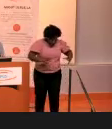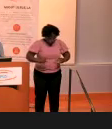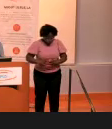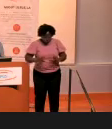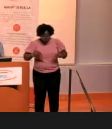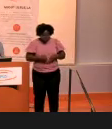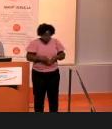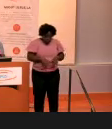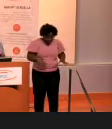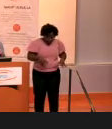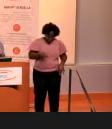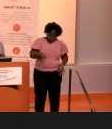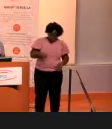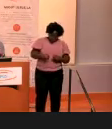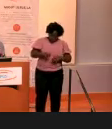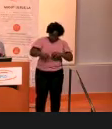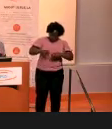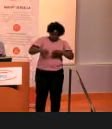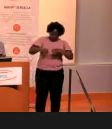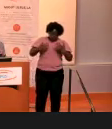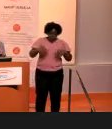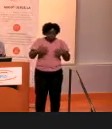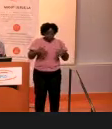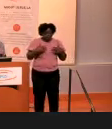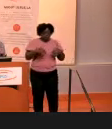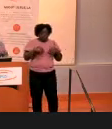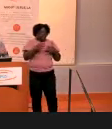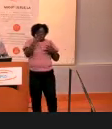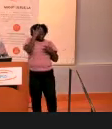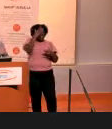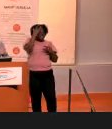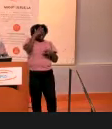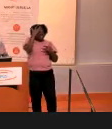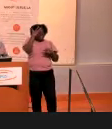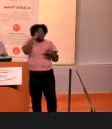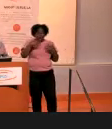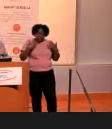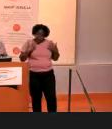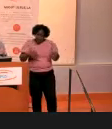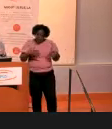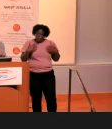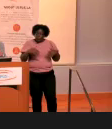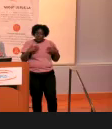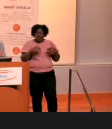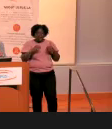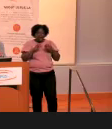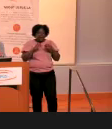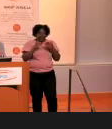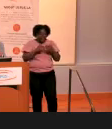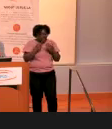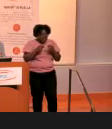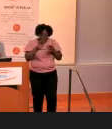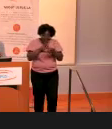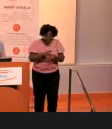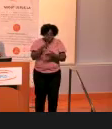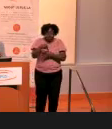urine. And the severity of the disease in this condition often relates to how much protein is